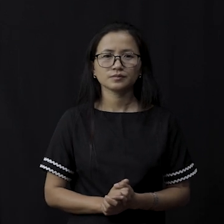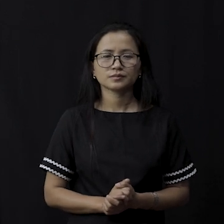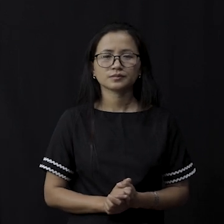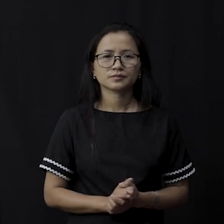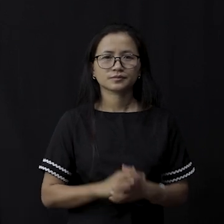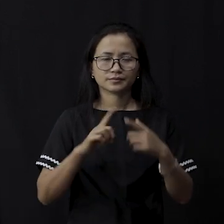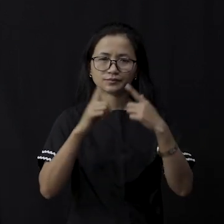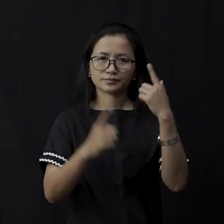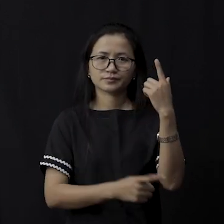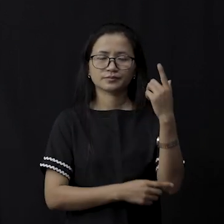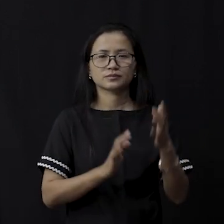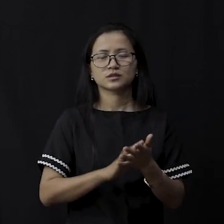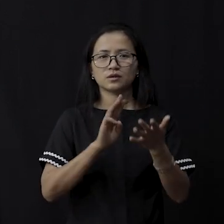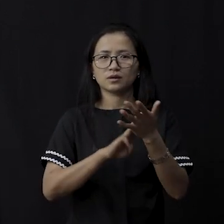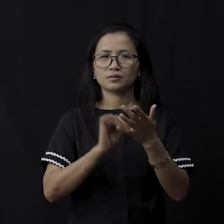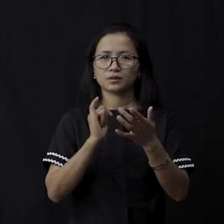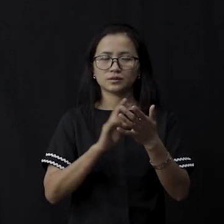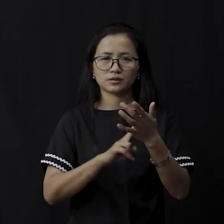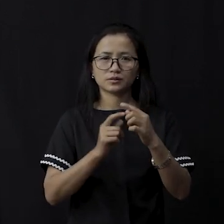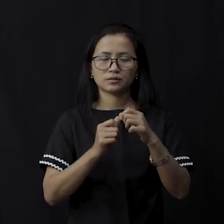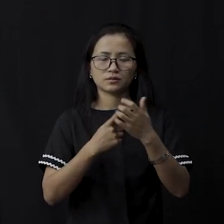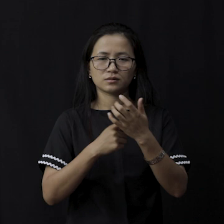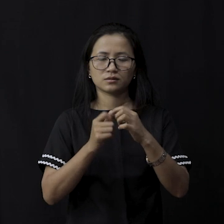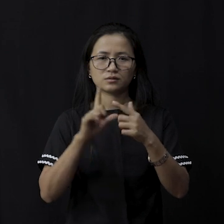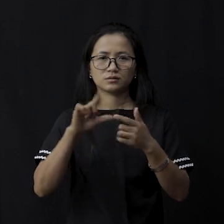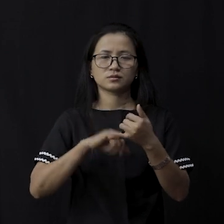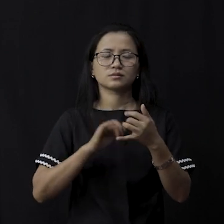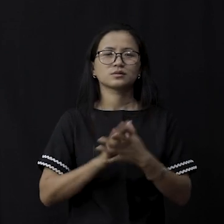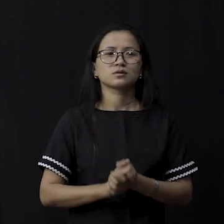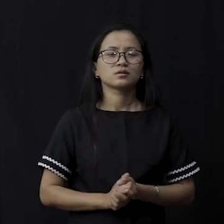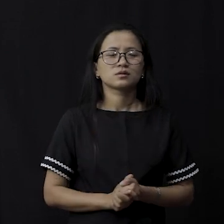Yes, the last is the minerals. The minerals are